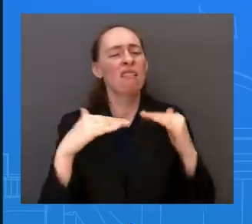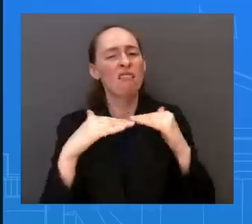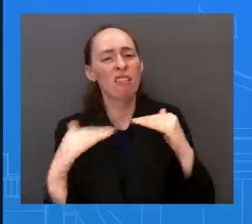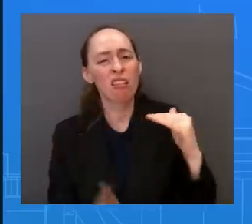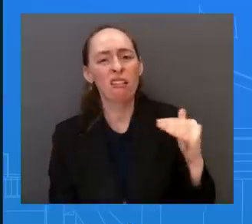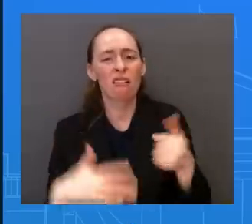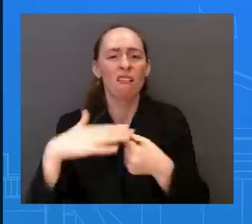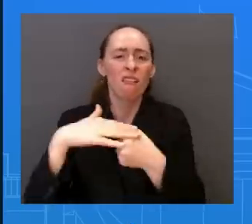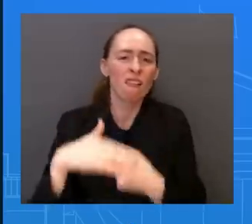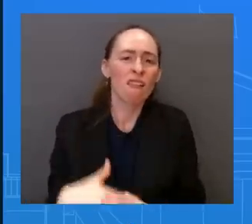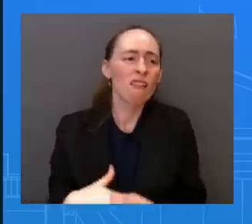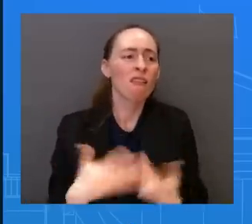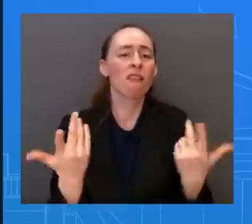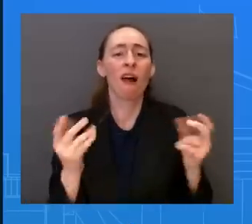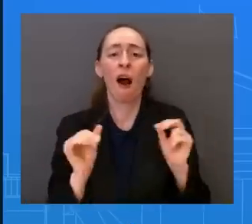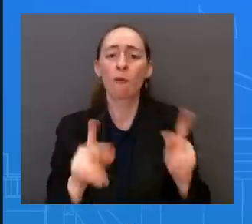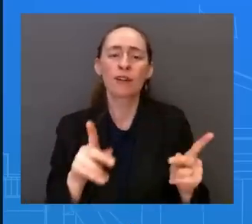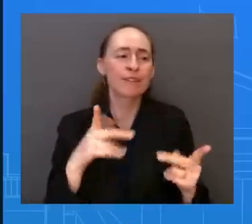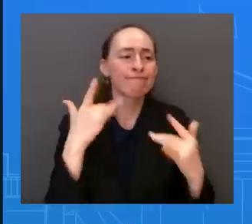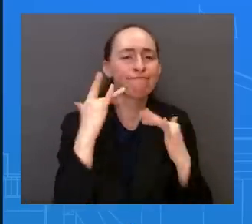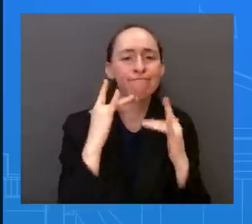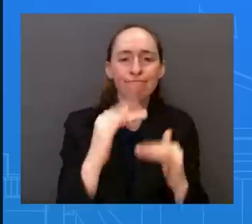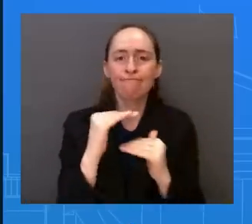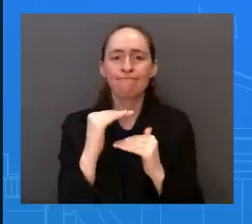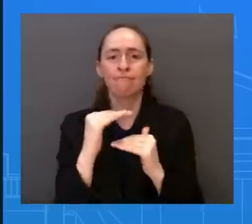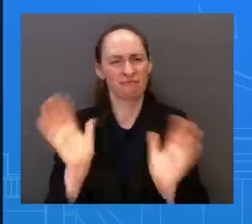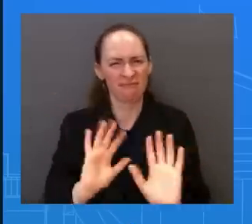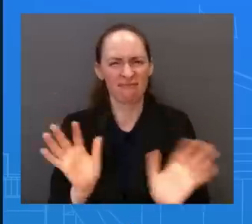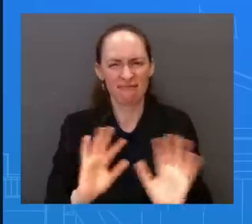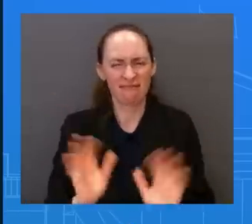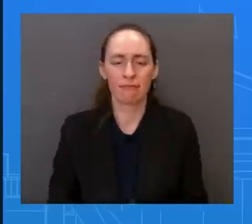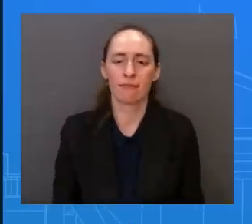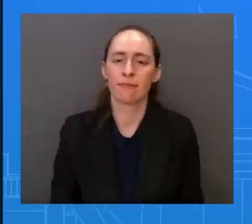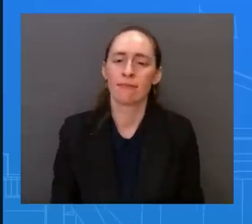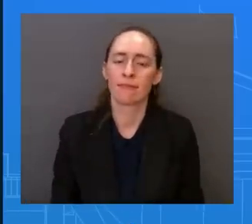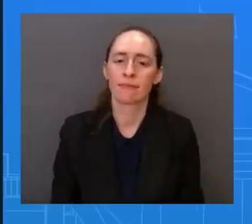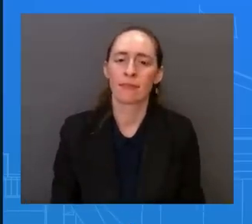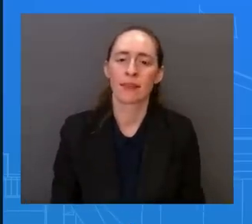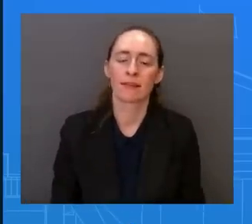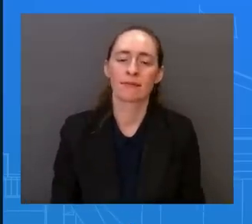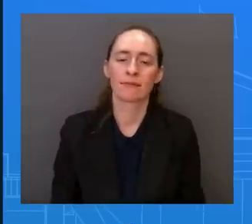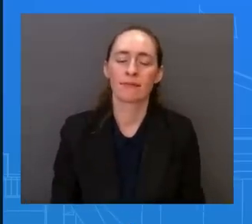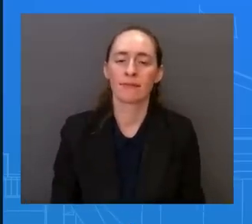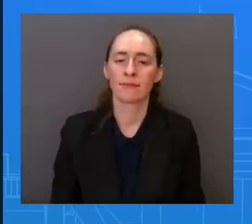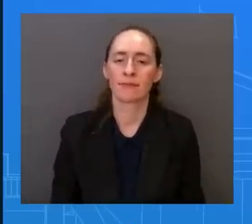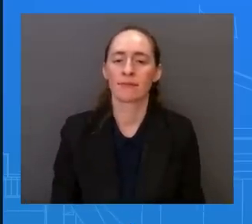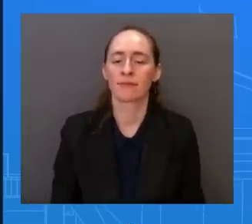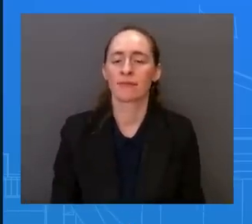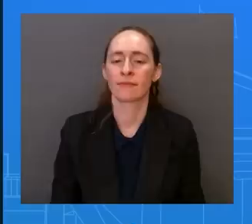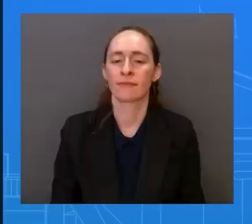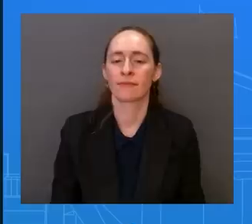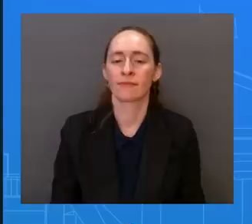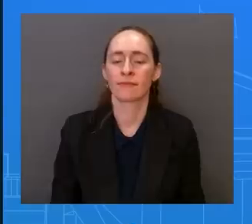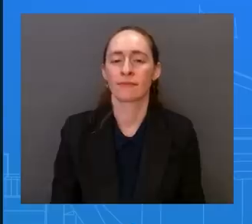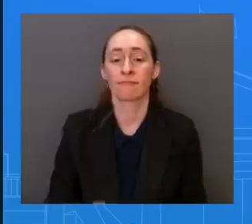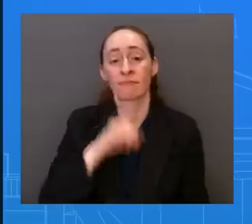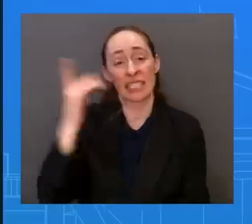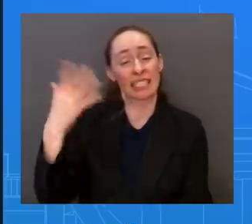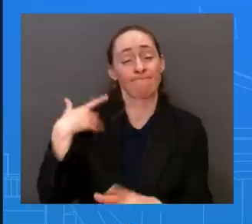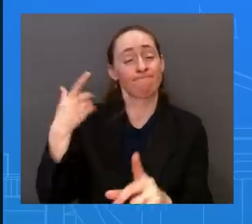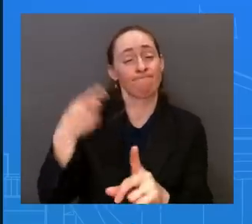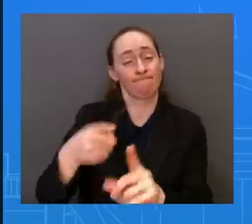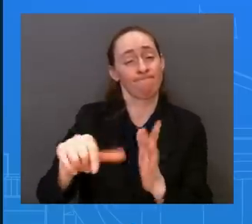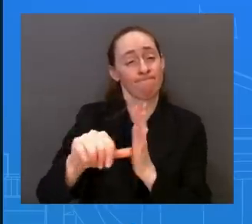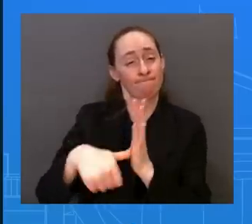of this labor market recovery is something that, again, connects to this idea that the president has always centered on, which is putting workers and families at the center